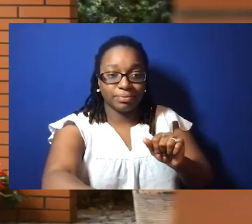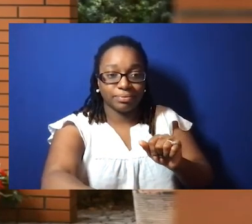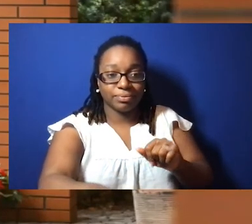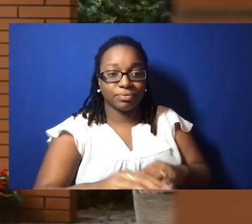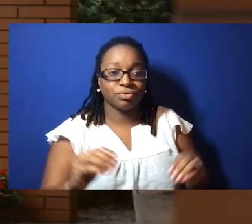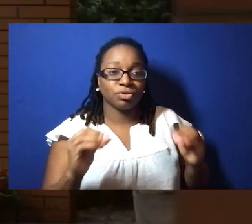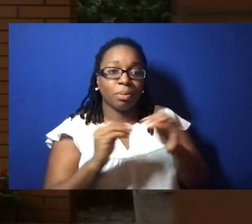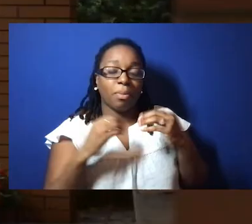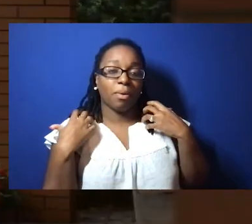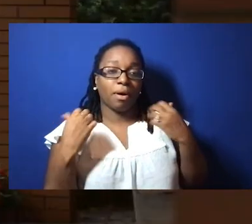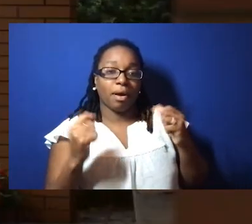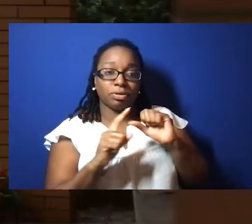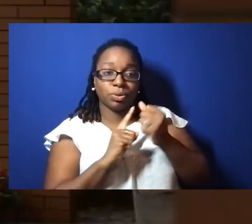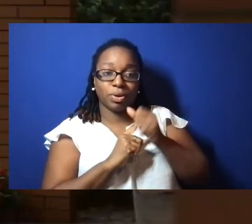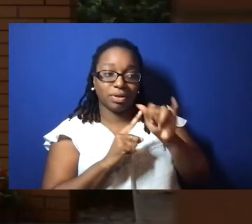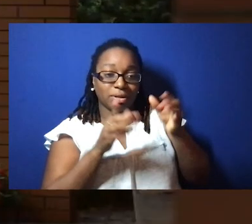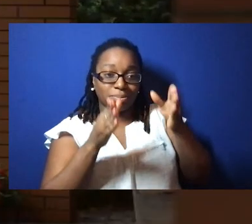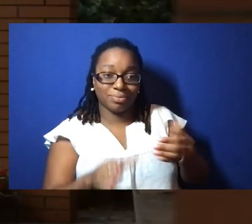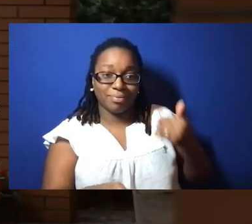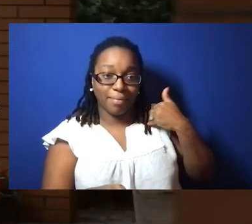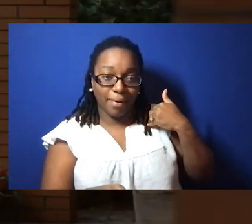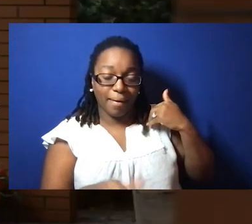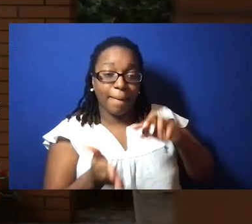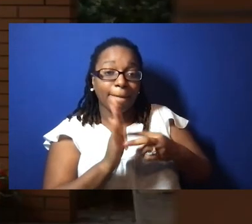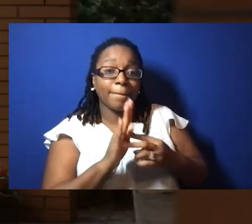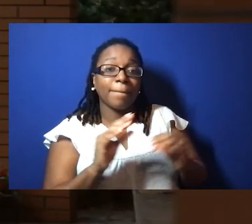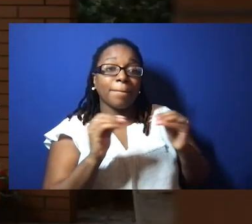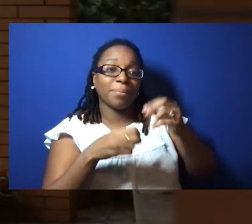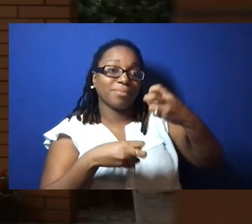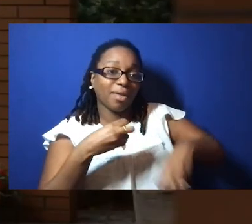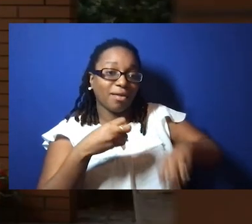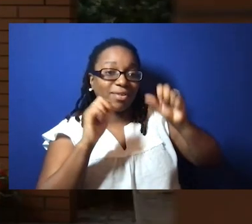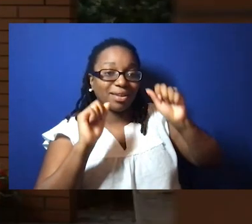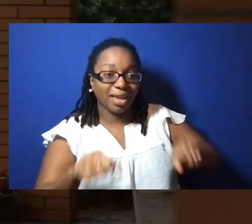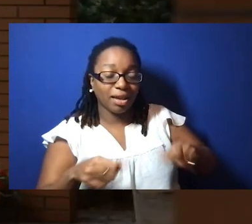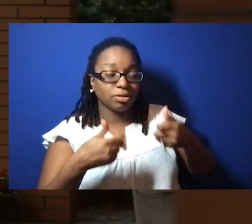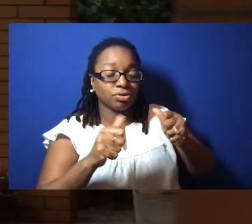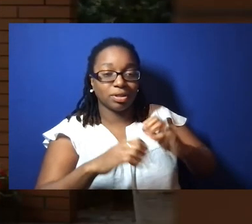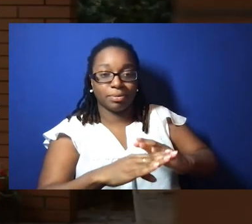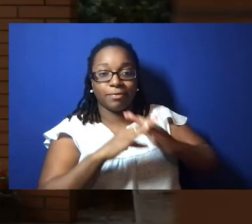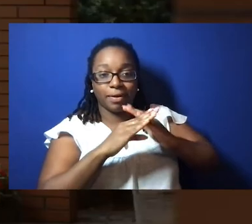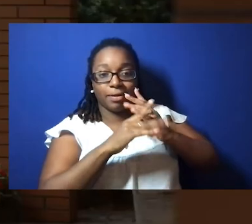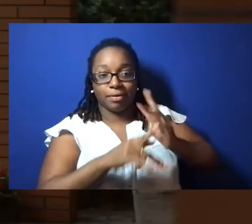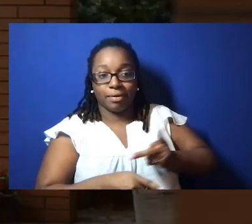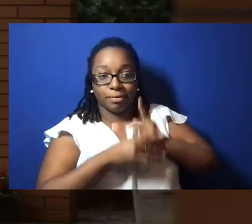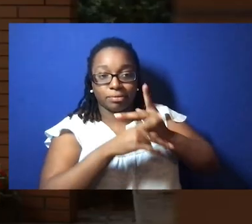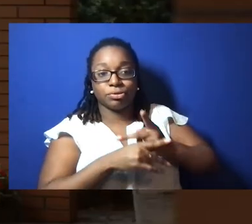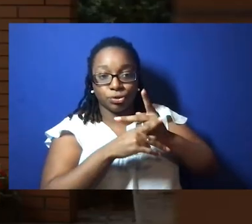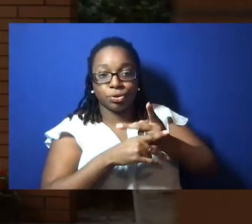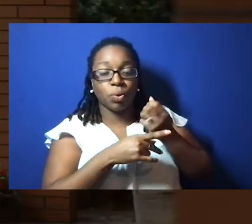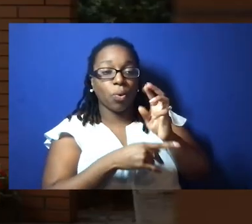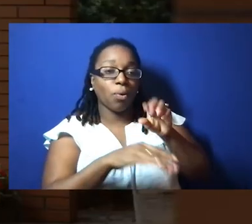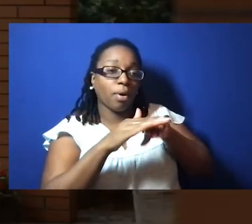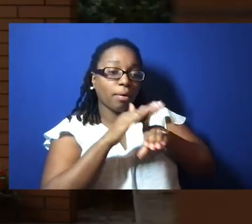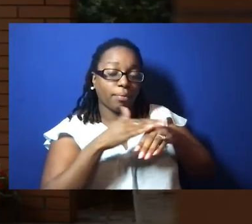disability. The more health conditions that the person has, the more difficult it can be to take preventative